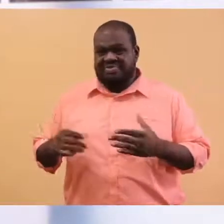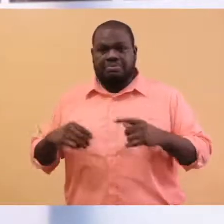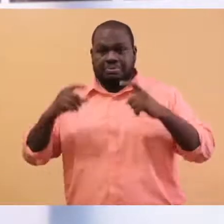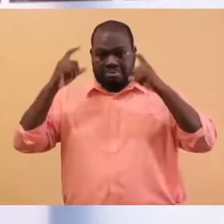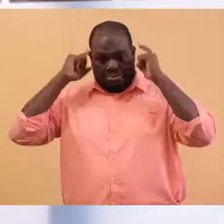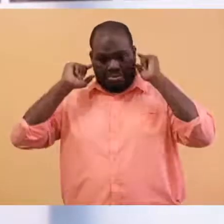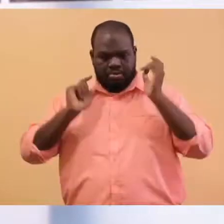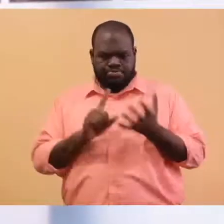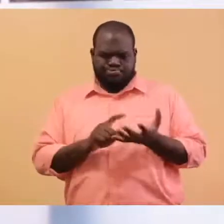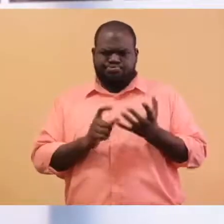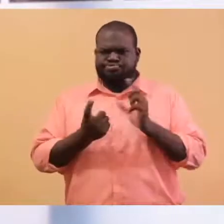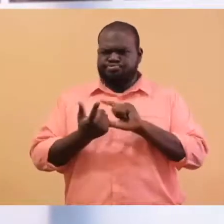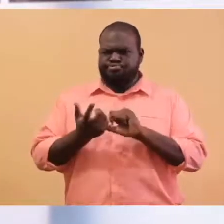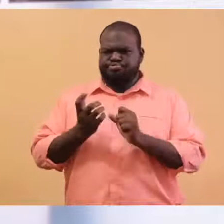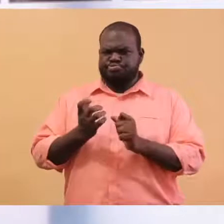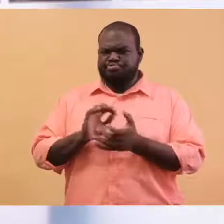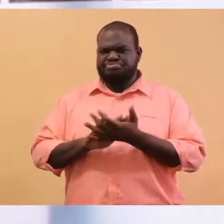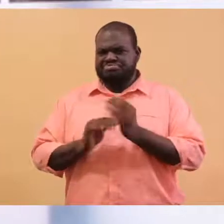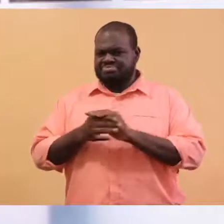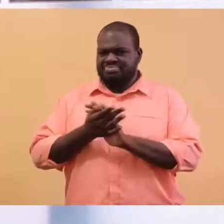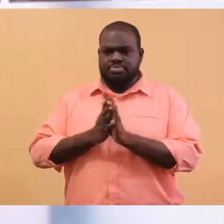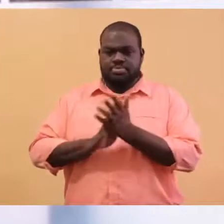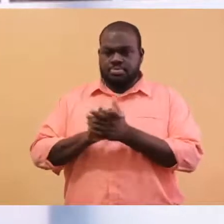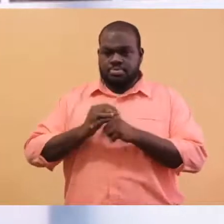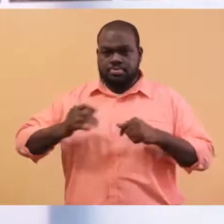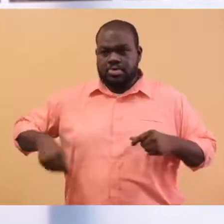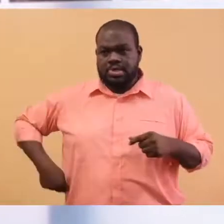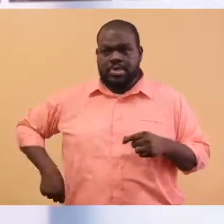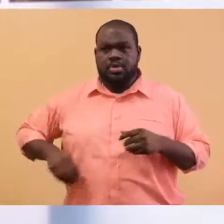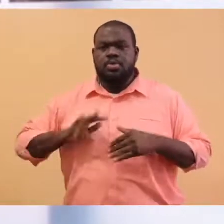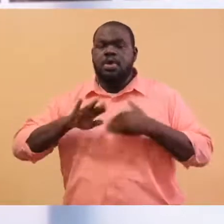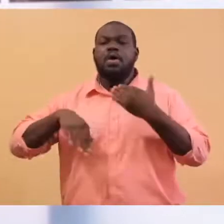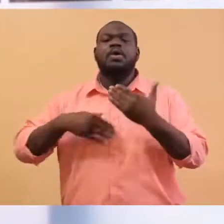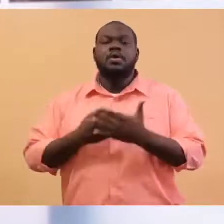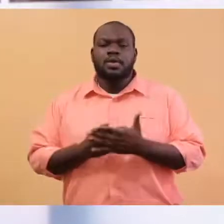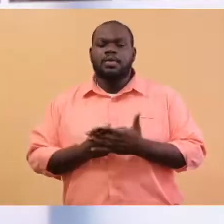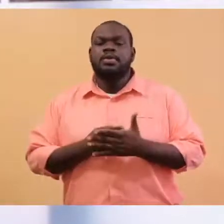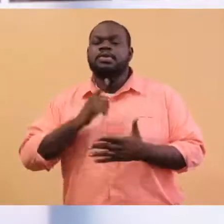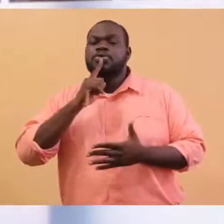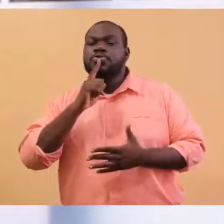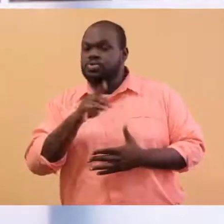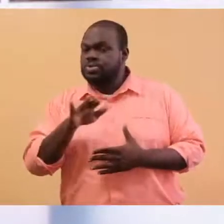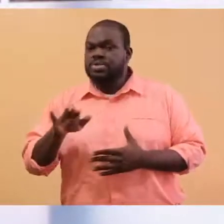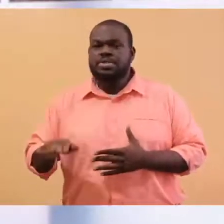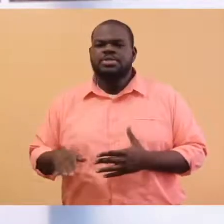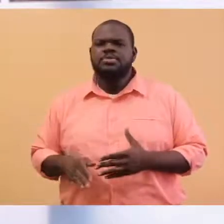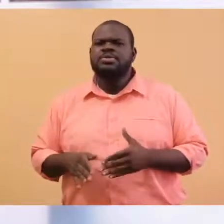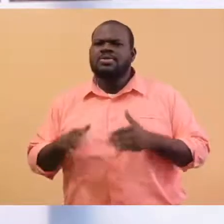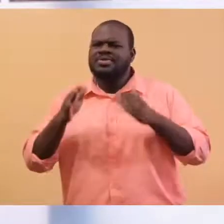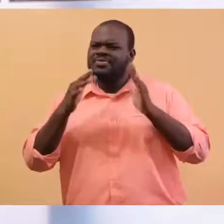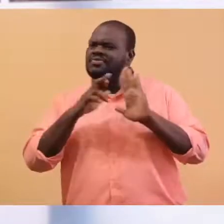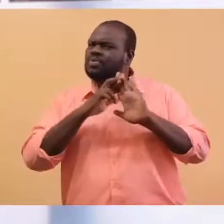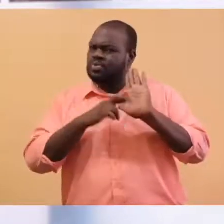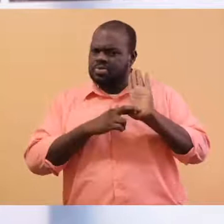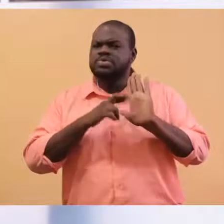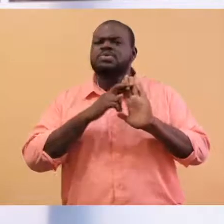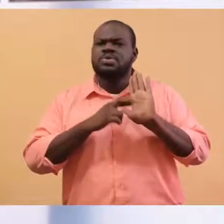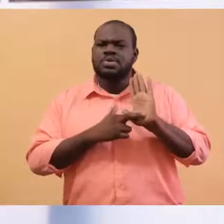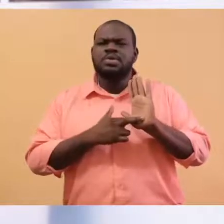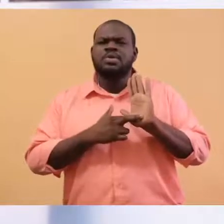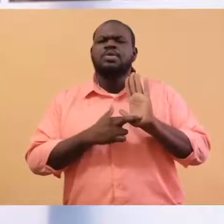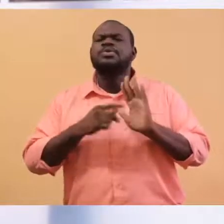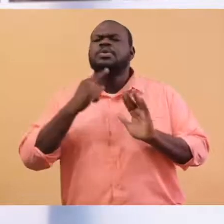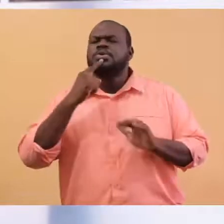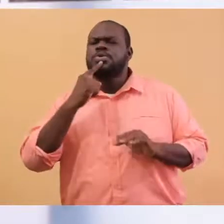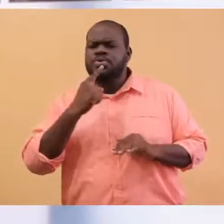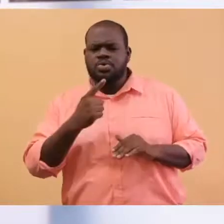masks, sanitizers, paper towels. Encourage your children to comply with the guidelines and make sure you are au